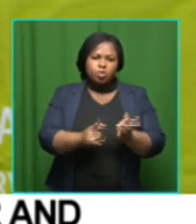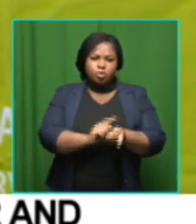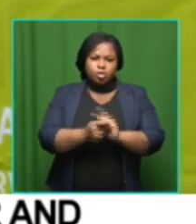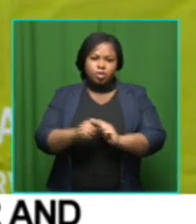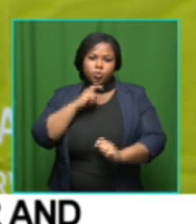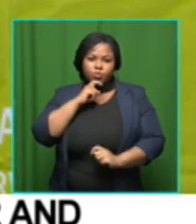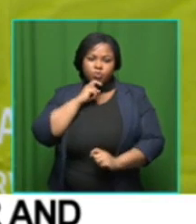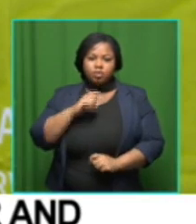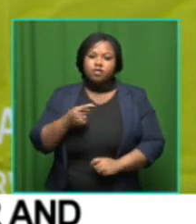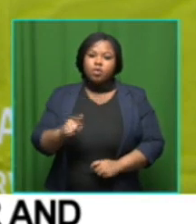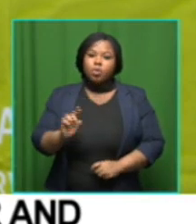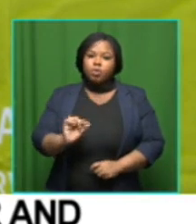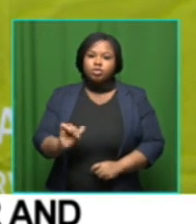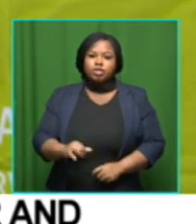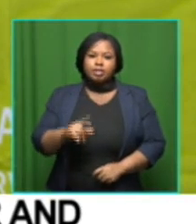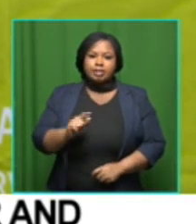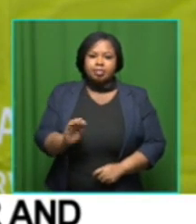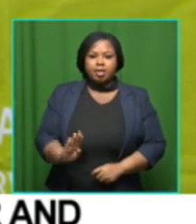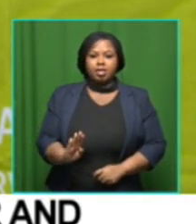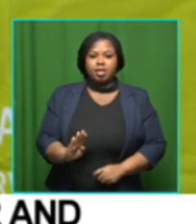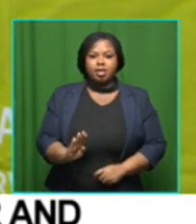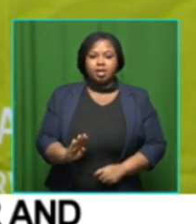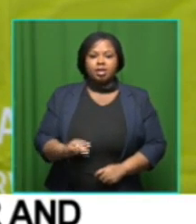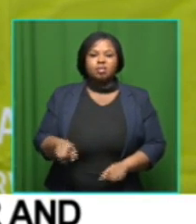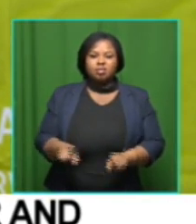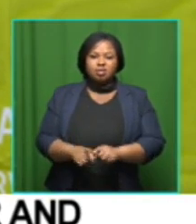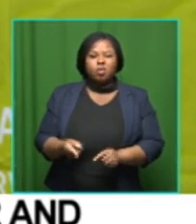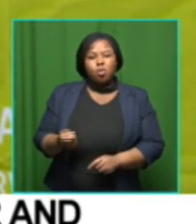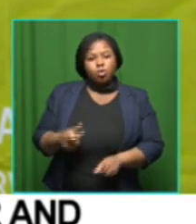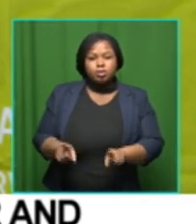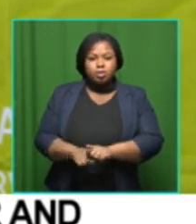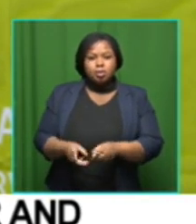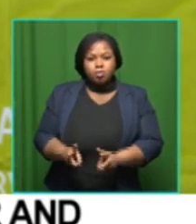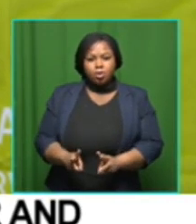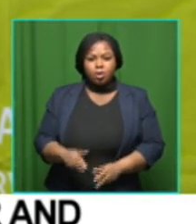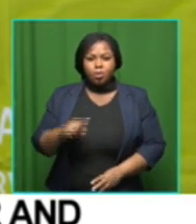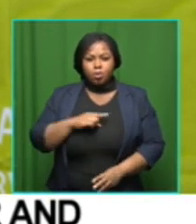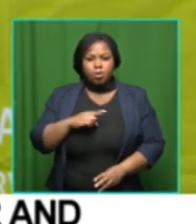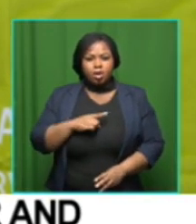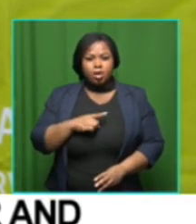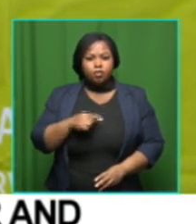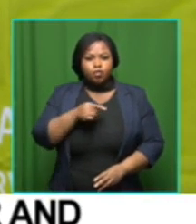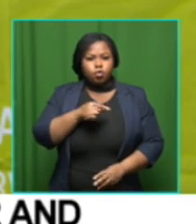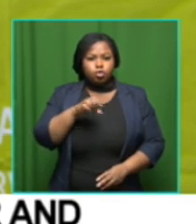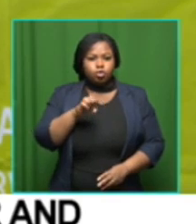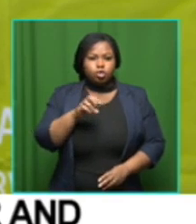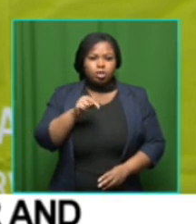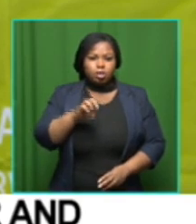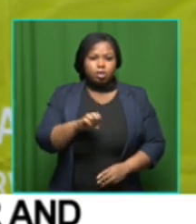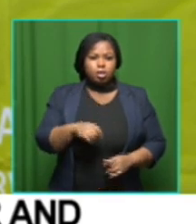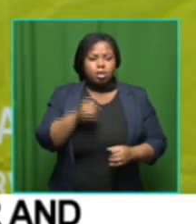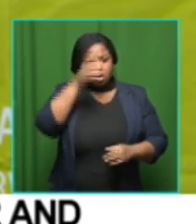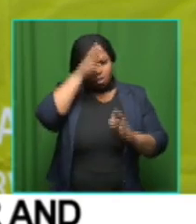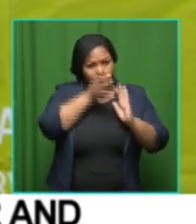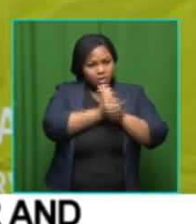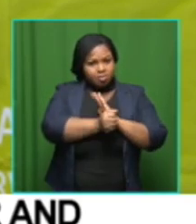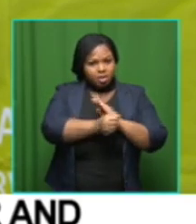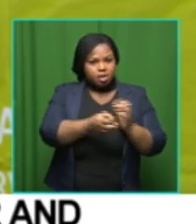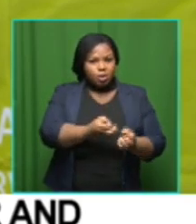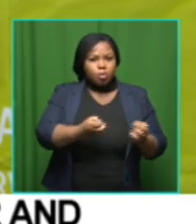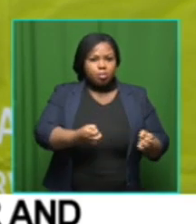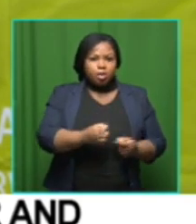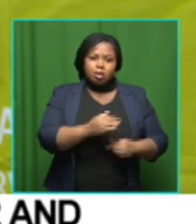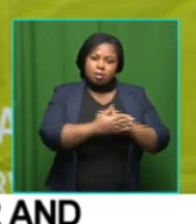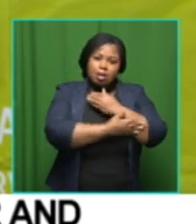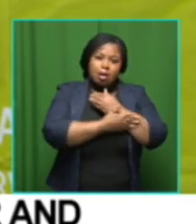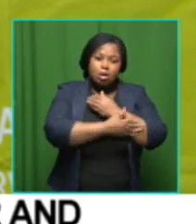for tuberculosis. So that creates an unusual pool of gene expert equipment in the country, because we have got the